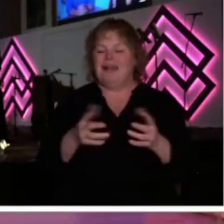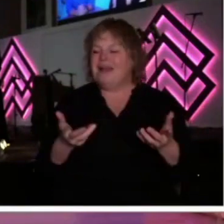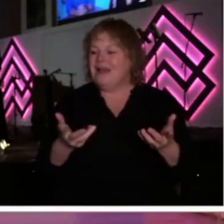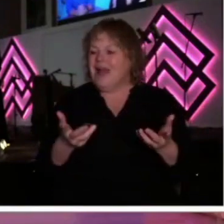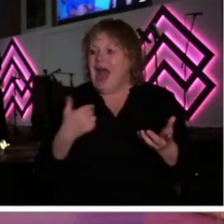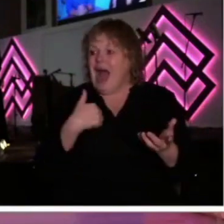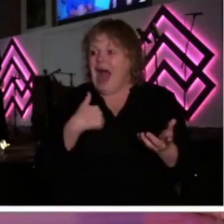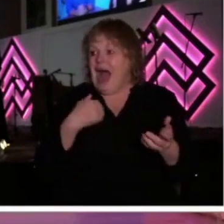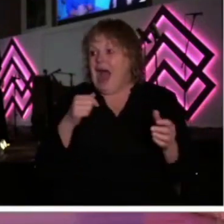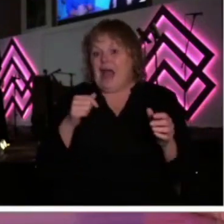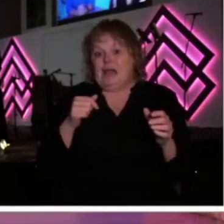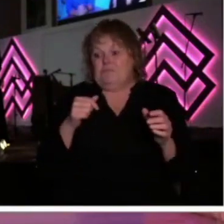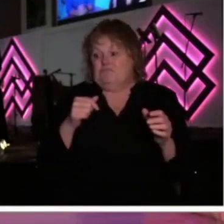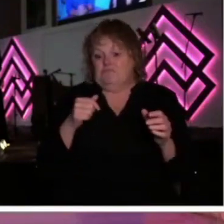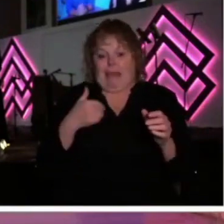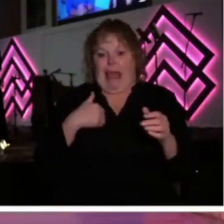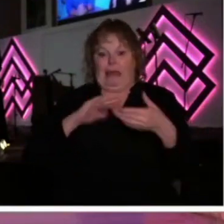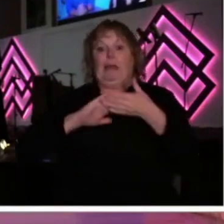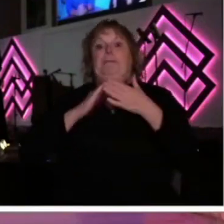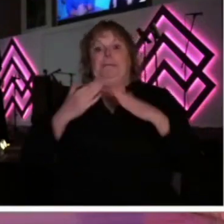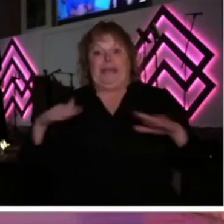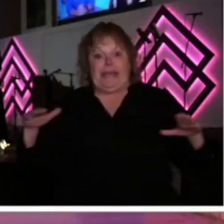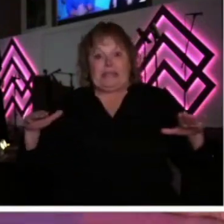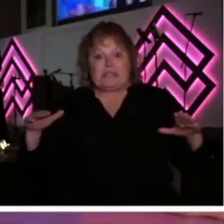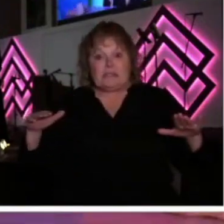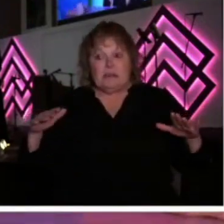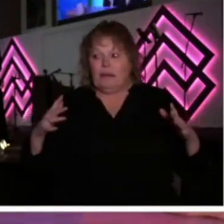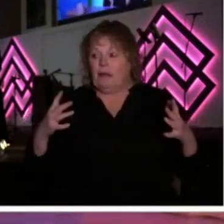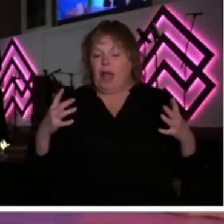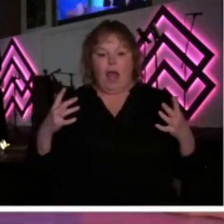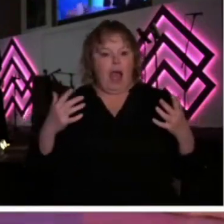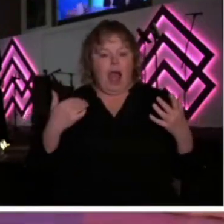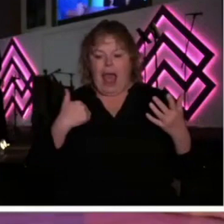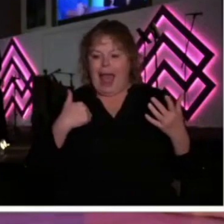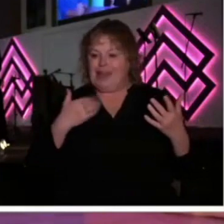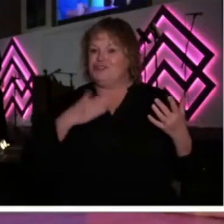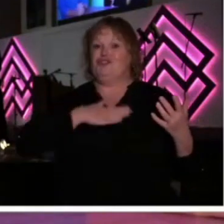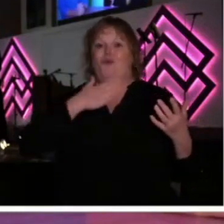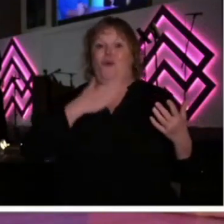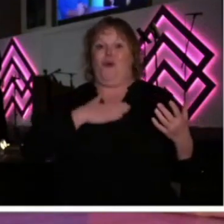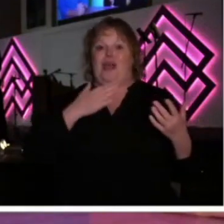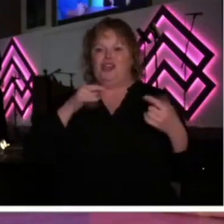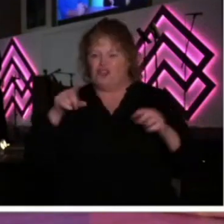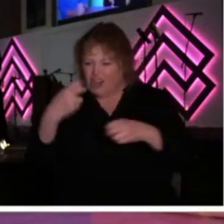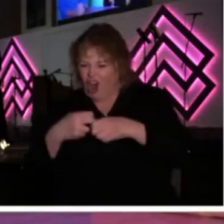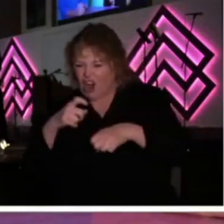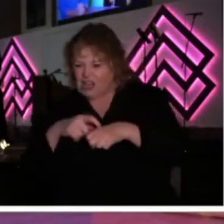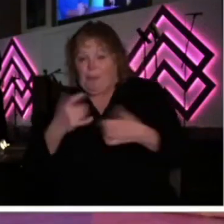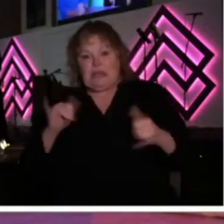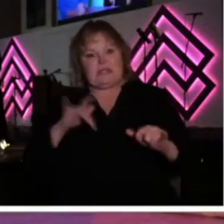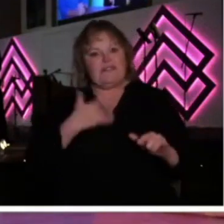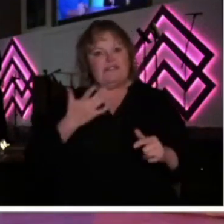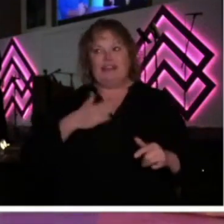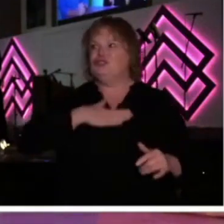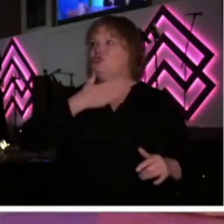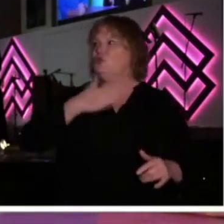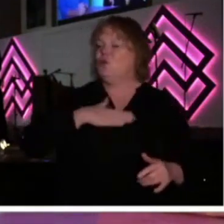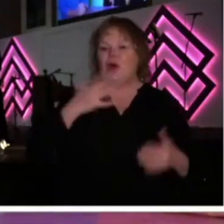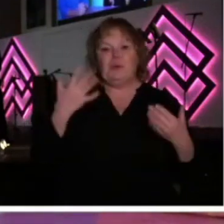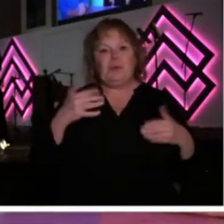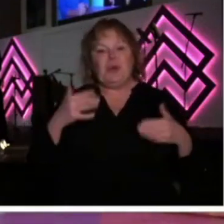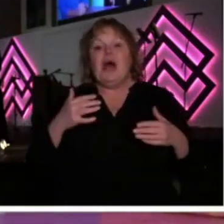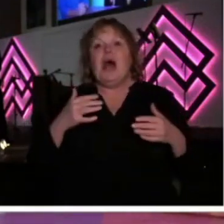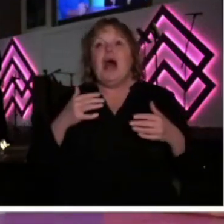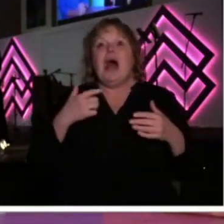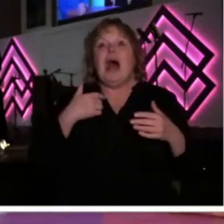I was able to have peace beyond all understanding. I was able to have joy during like my darkest times. I